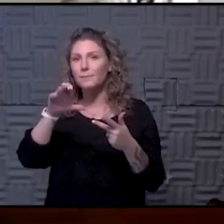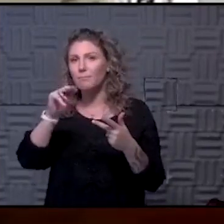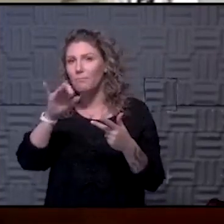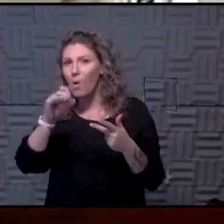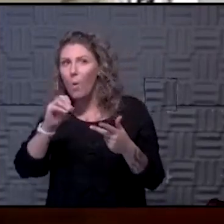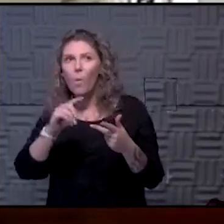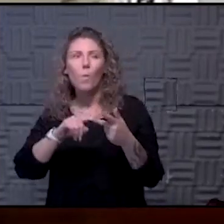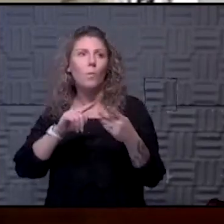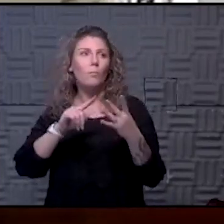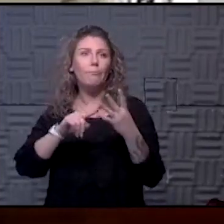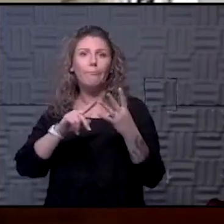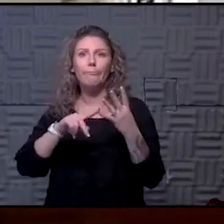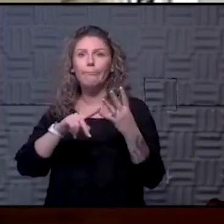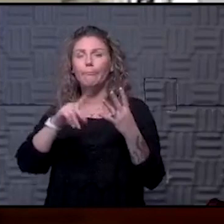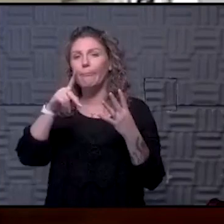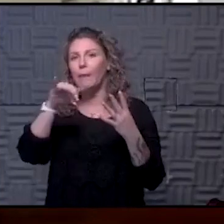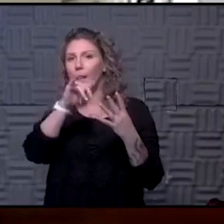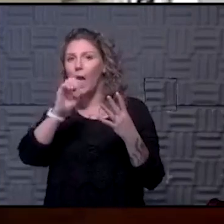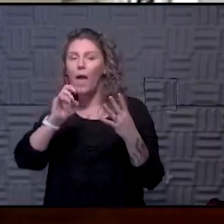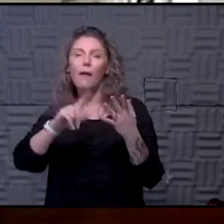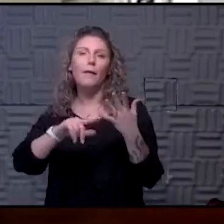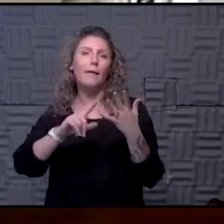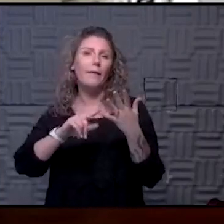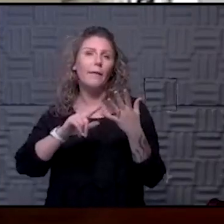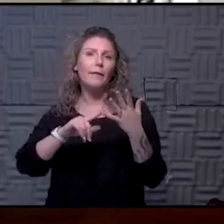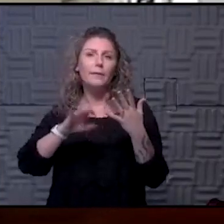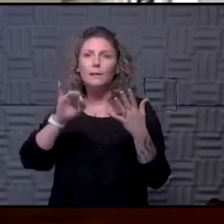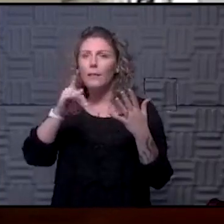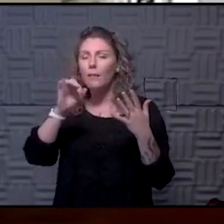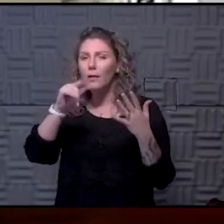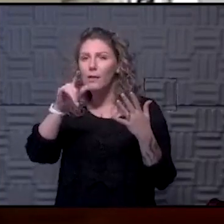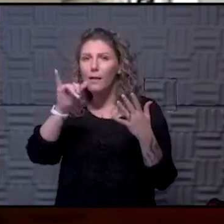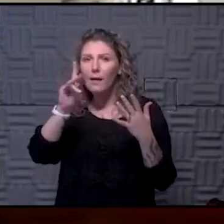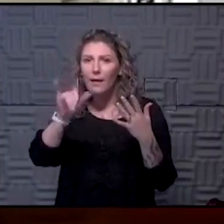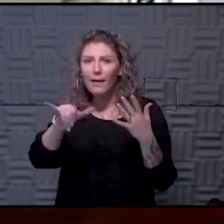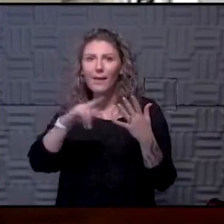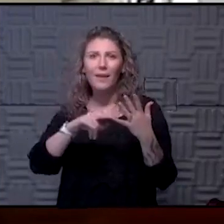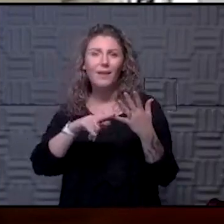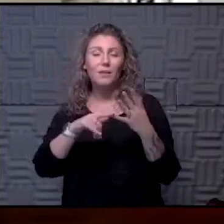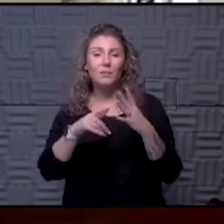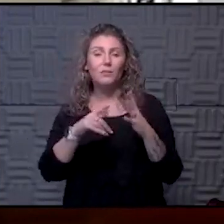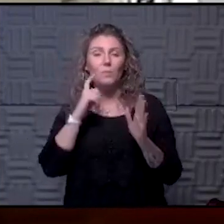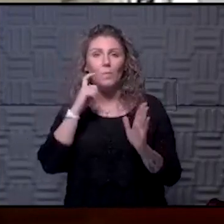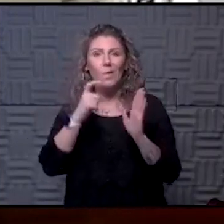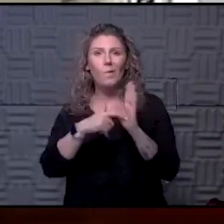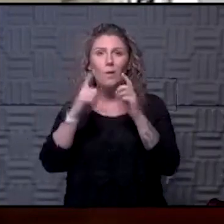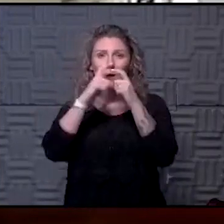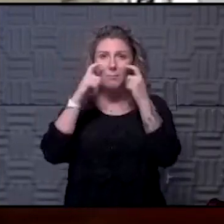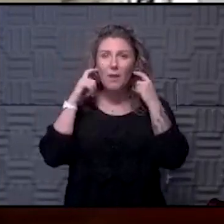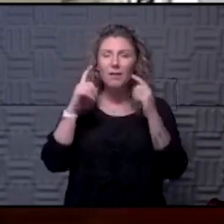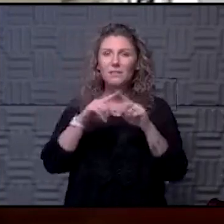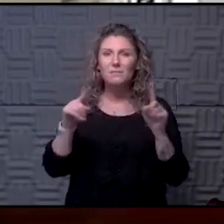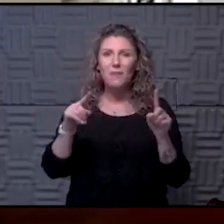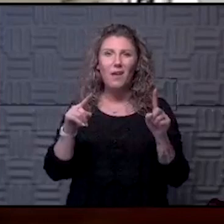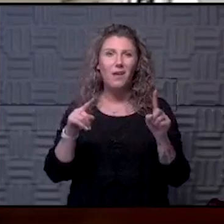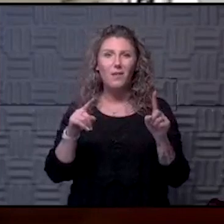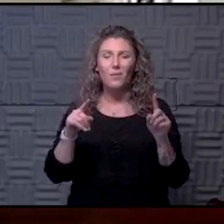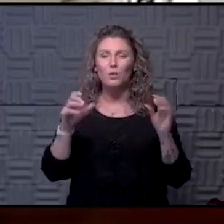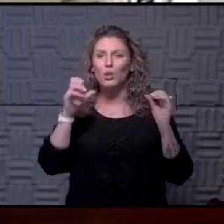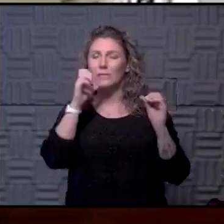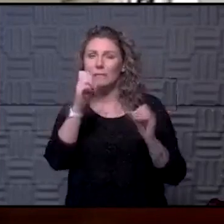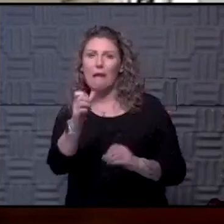where we still require masks, but we don't have capacity restrictions, but do require